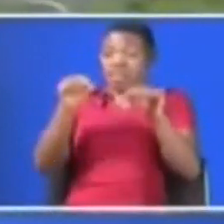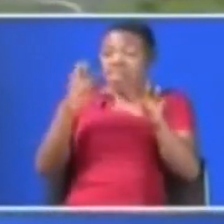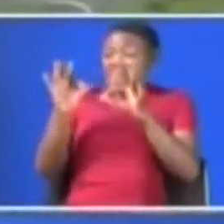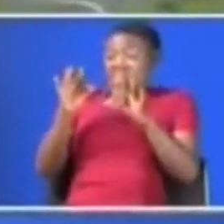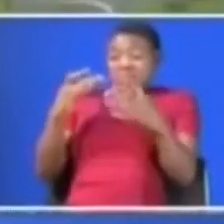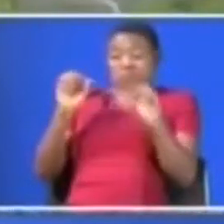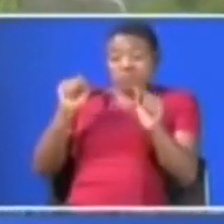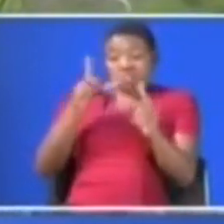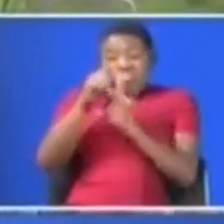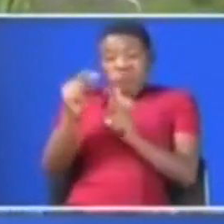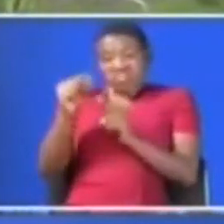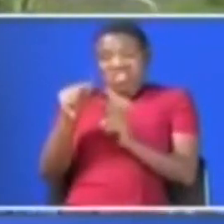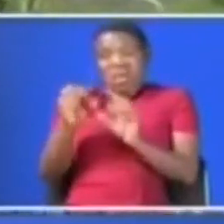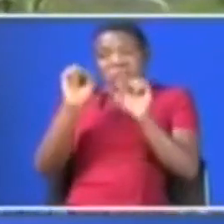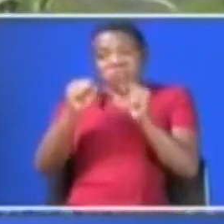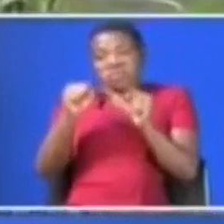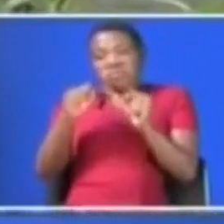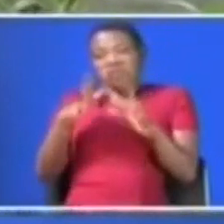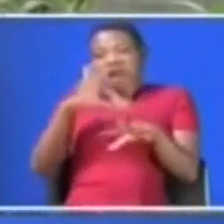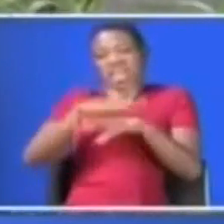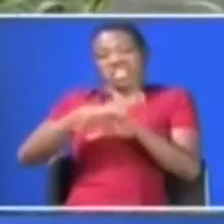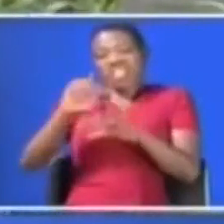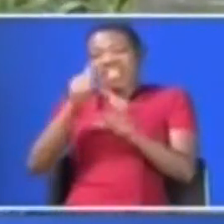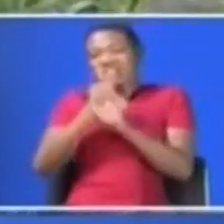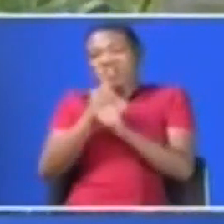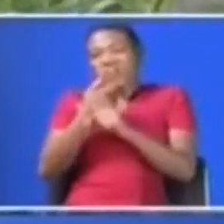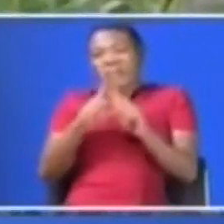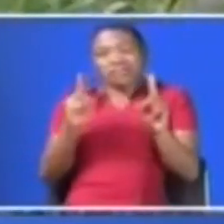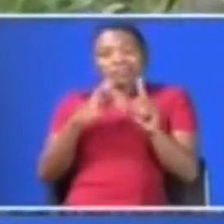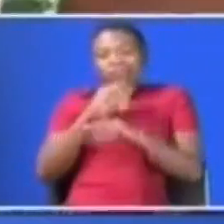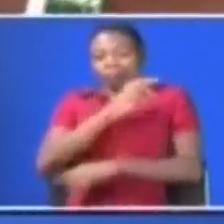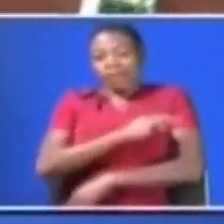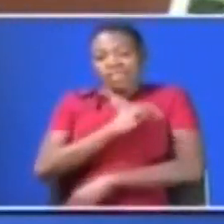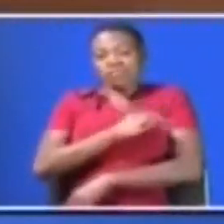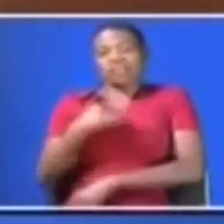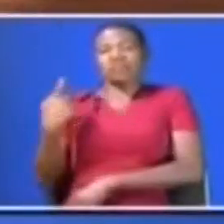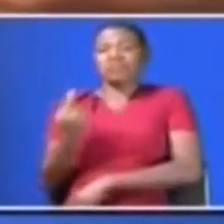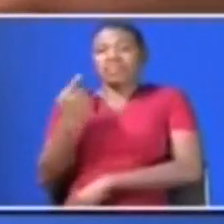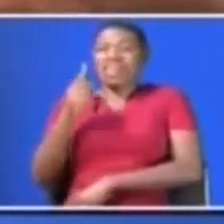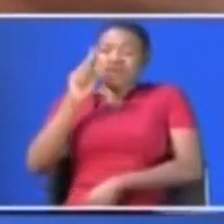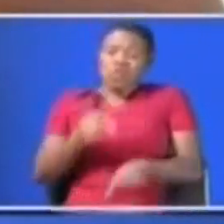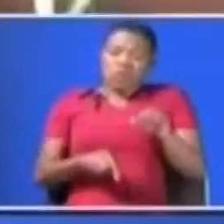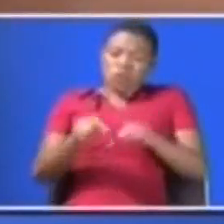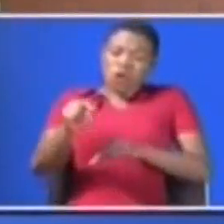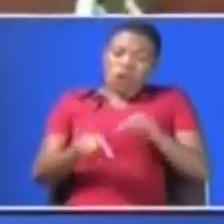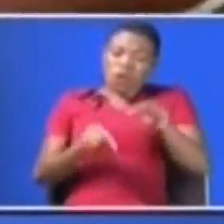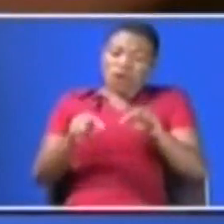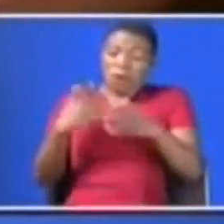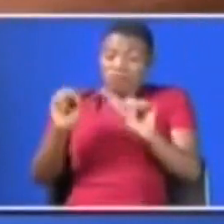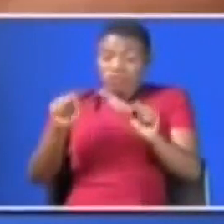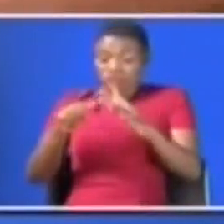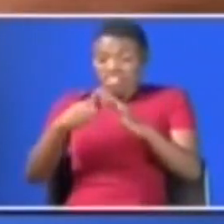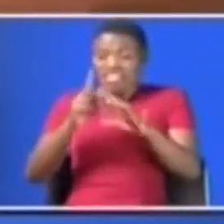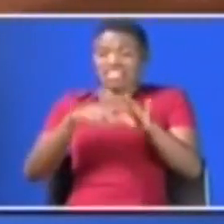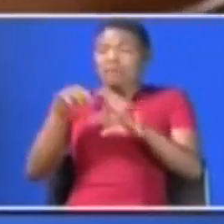had a choice, he would opt for another job, but chooses to persevere. Kutembea unatoka hapa, tuseme umeanza 5.